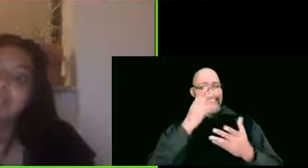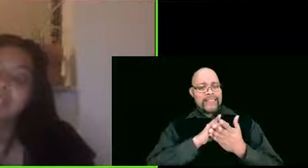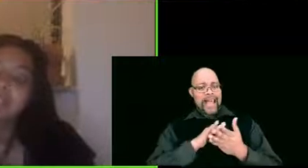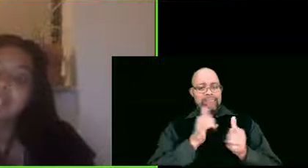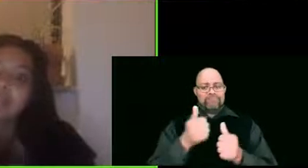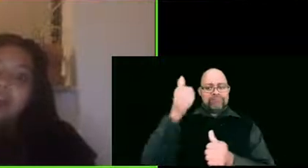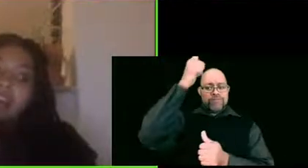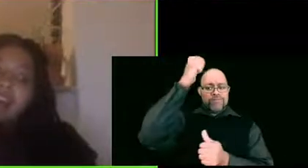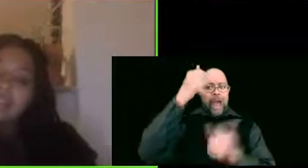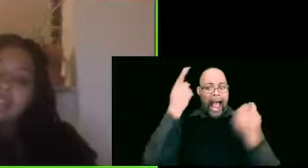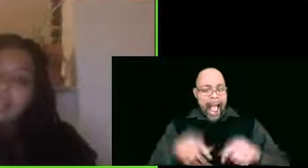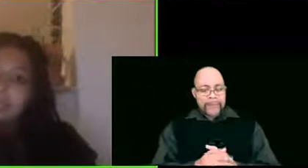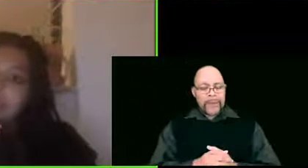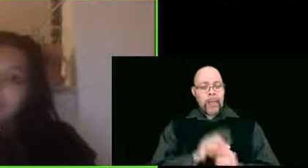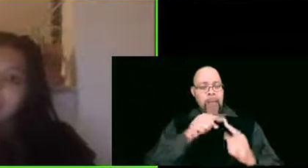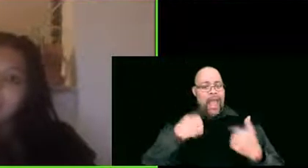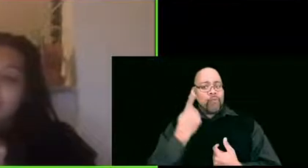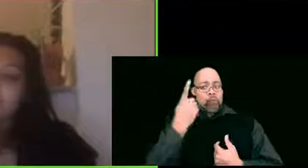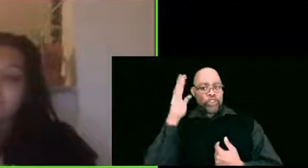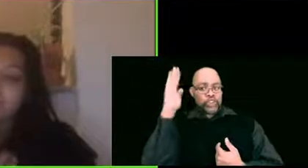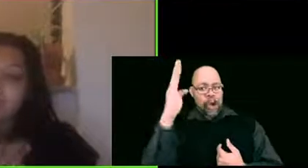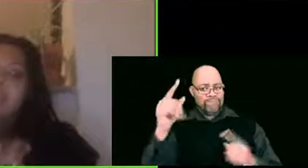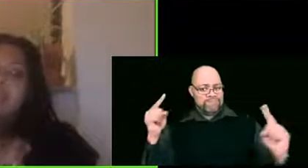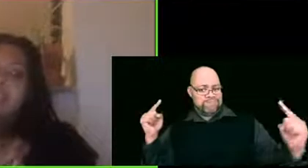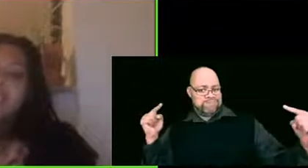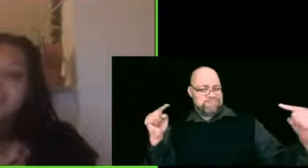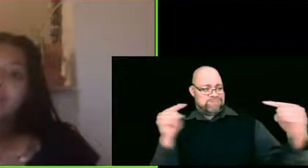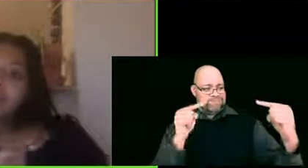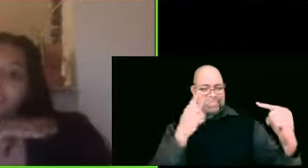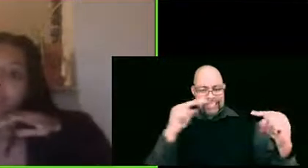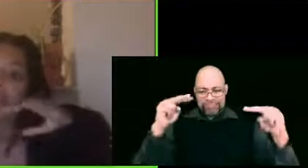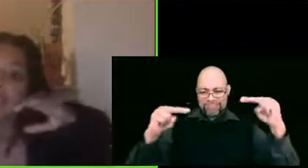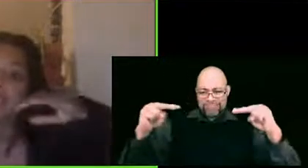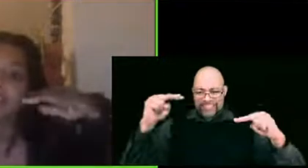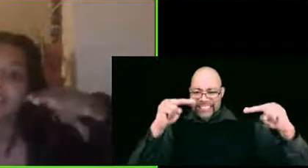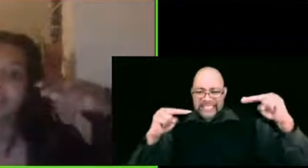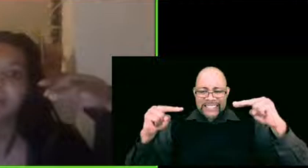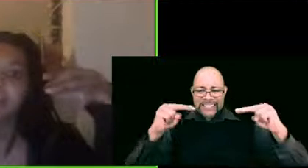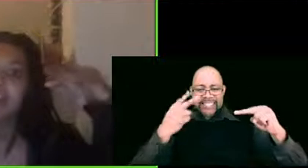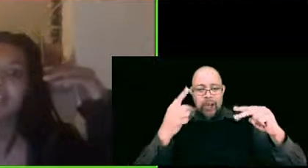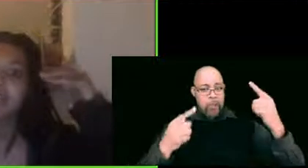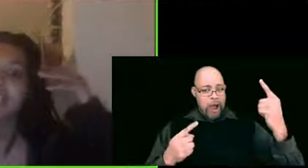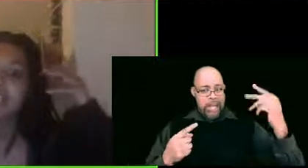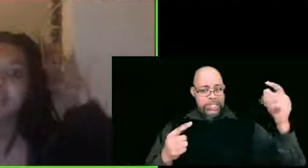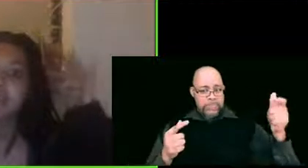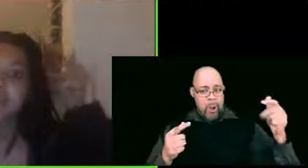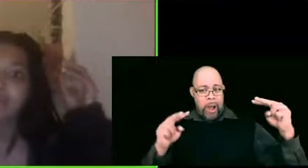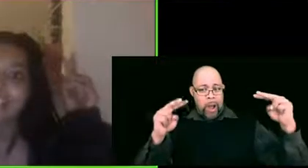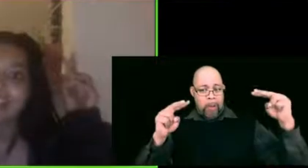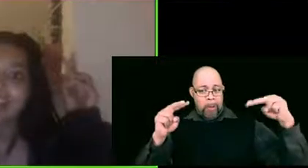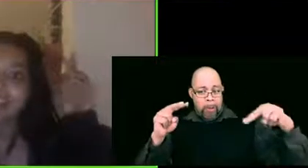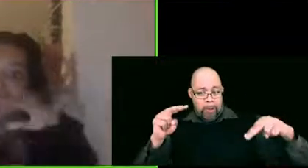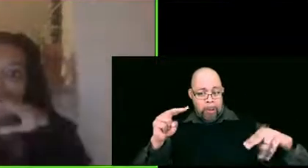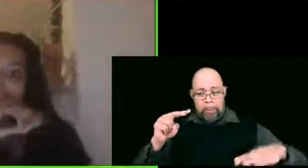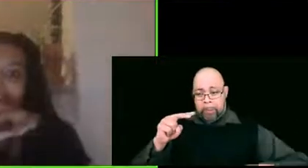And it's amazing to see this kind of hierarchy that takes place when you have one great white that approaches the other, and you'll see them size each other up. And then you'll see the smaller one